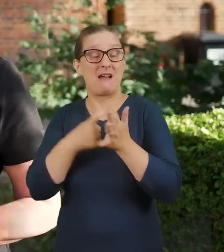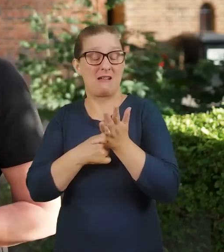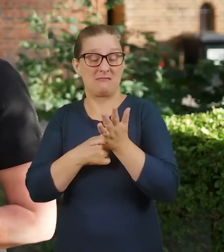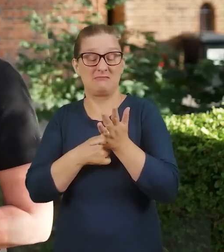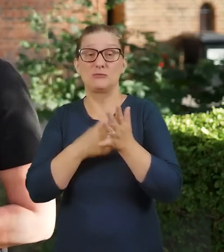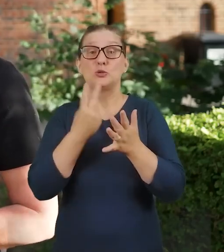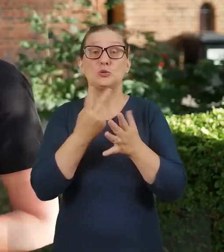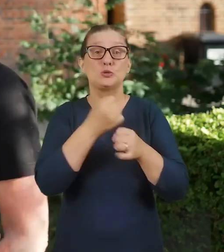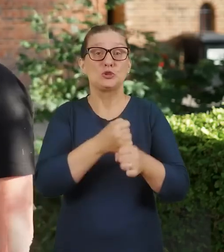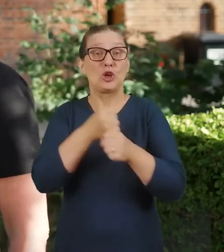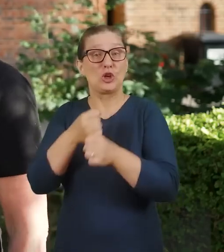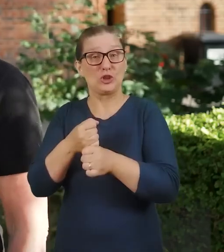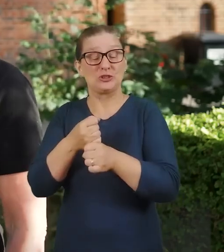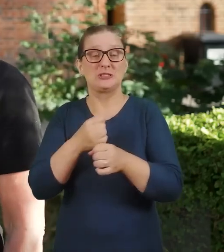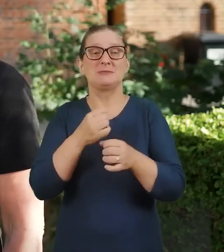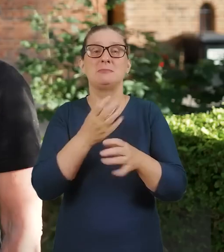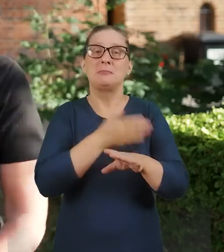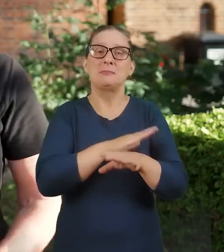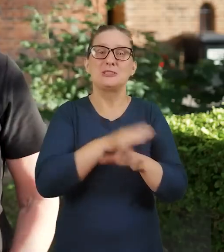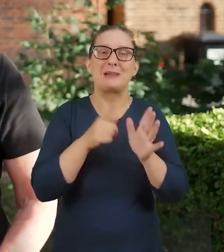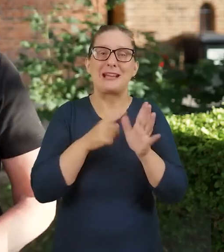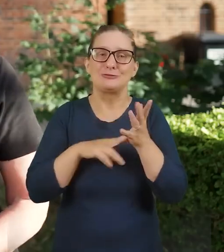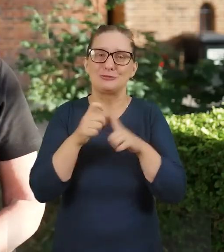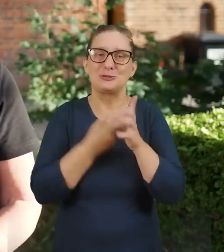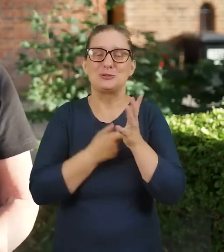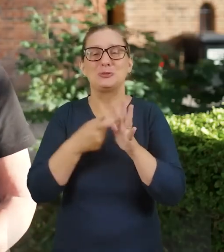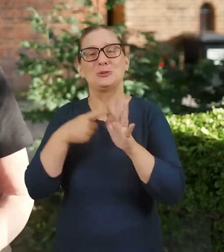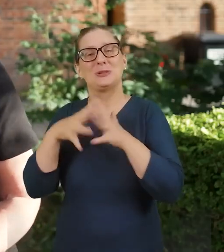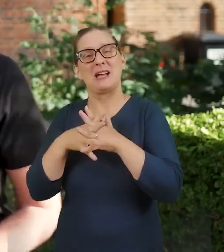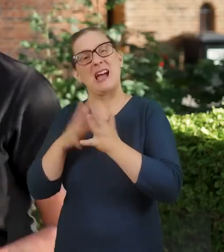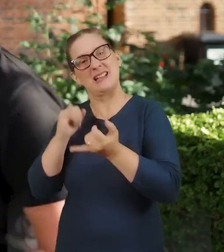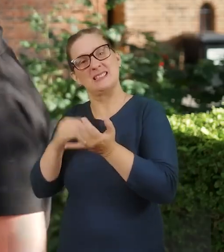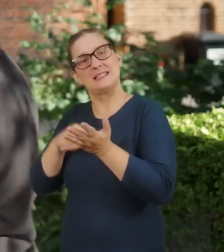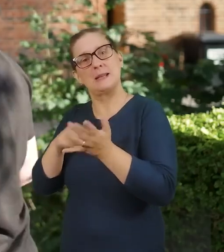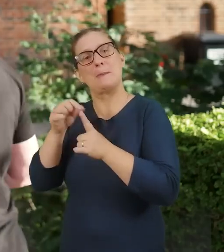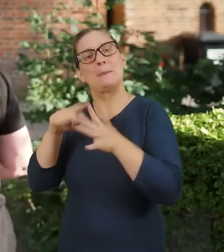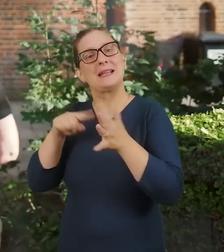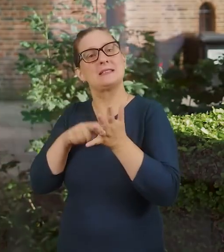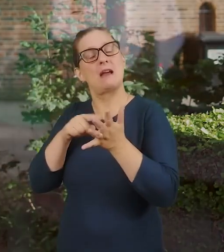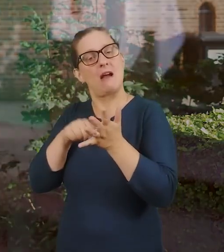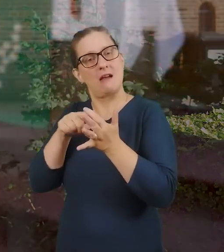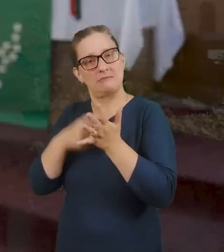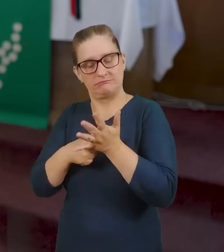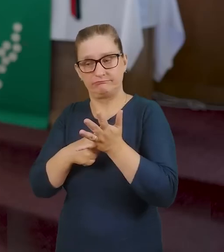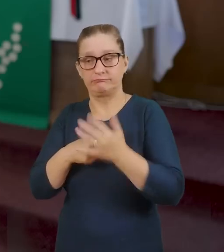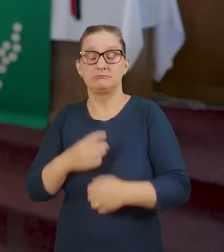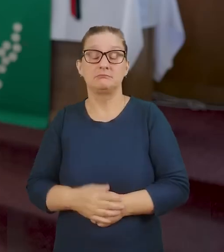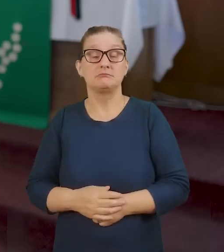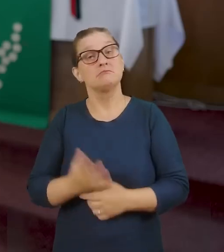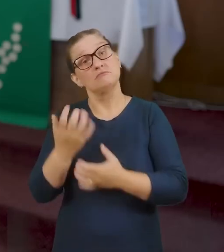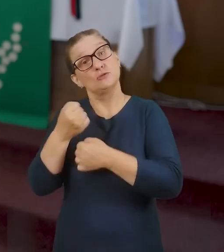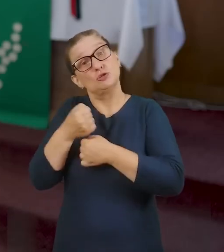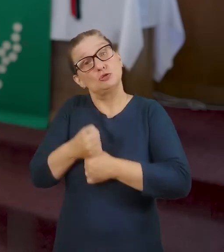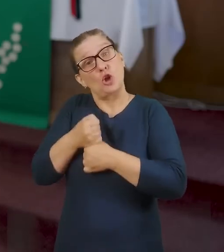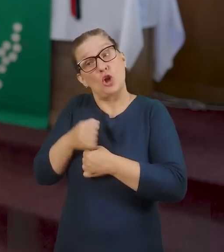churches, Bishop Andrews and St Peter's here. Why don't you come and join us for today's service? As well as a